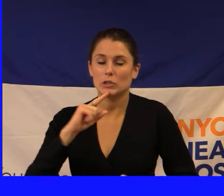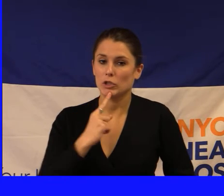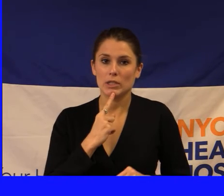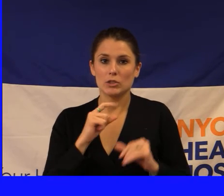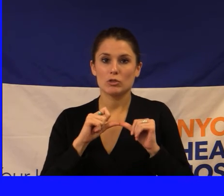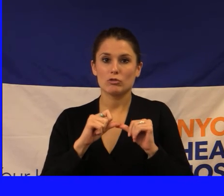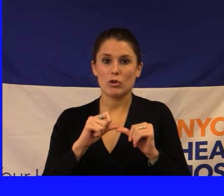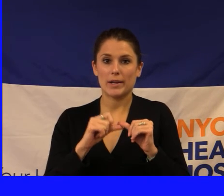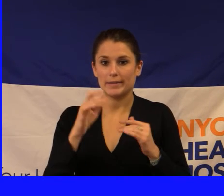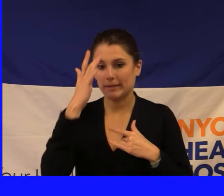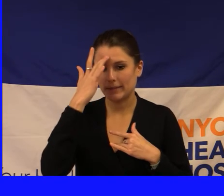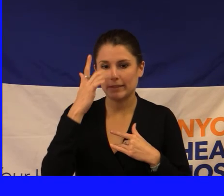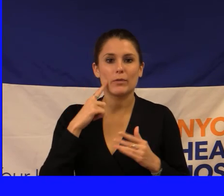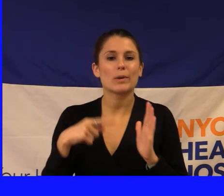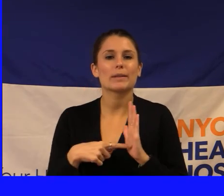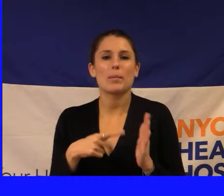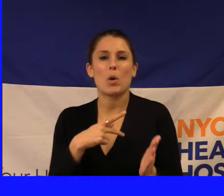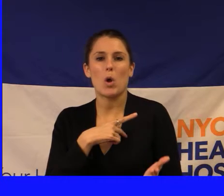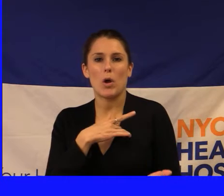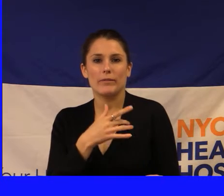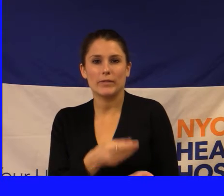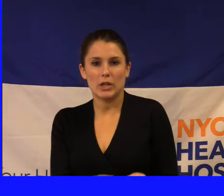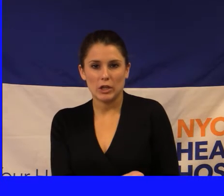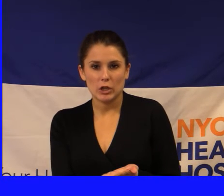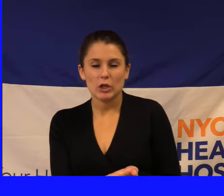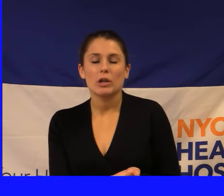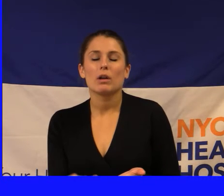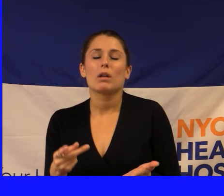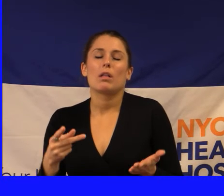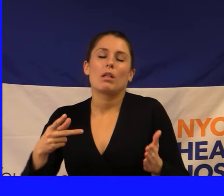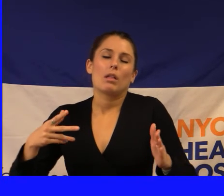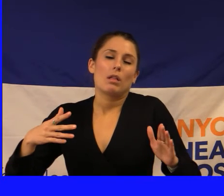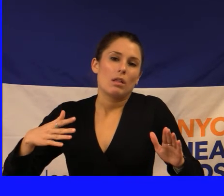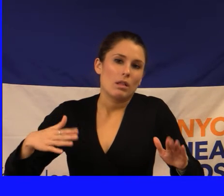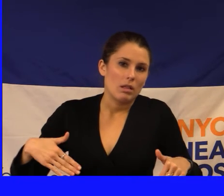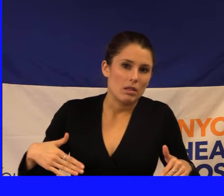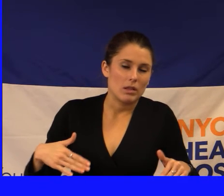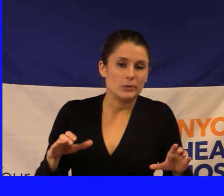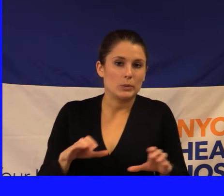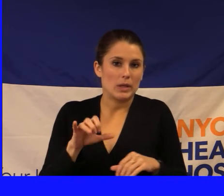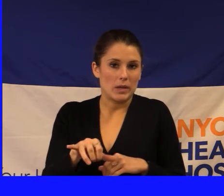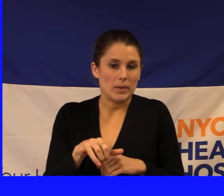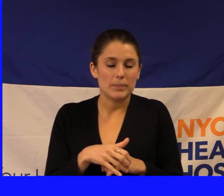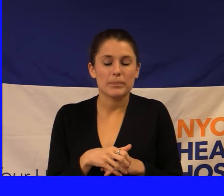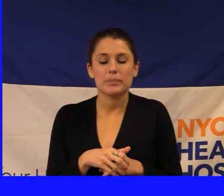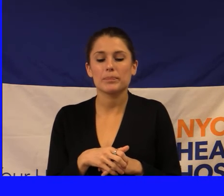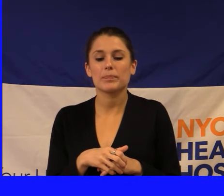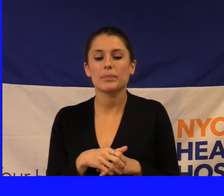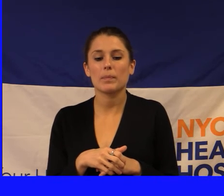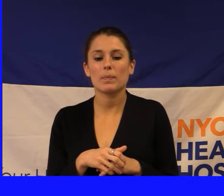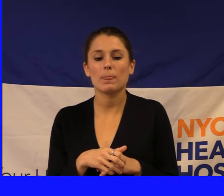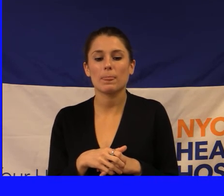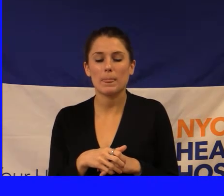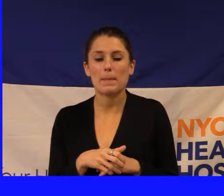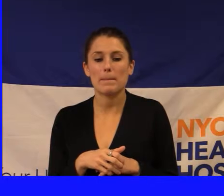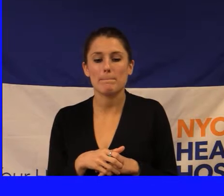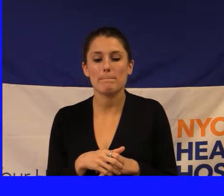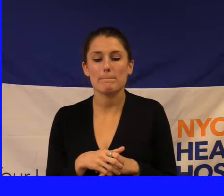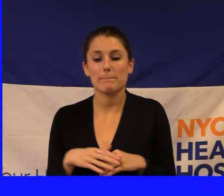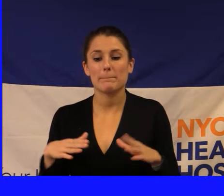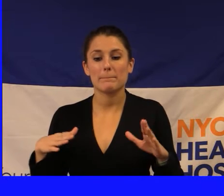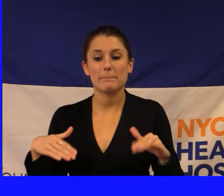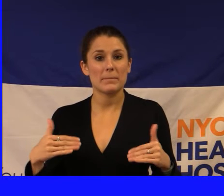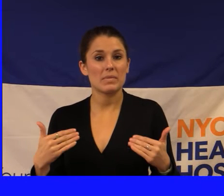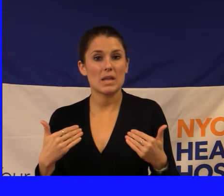we're focusing on heart failure. We have not done that. We have not had a